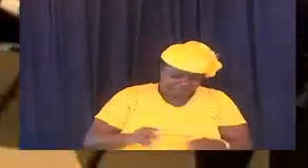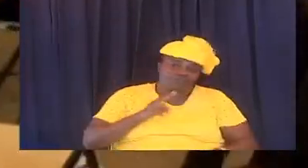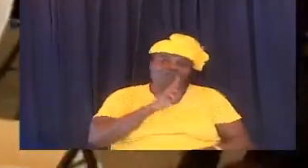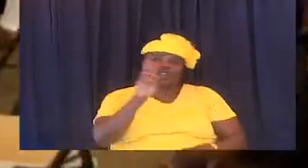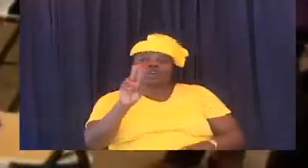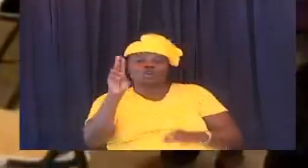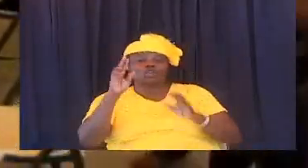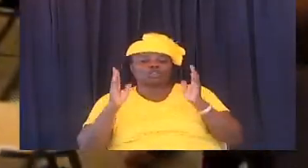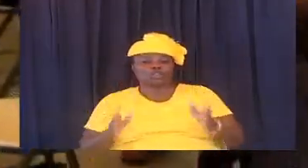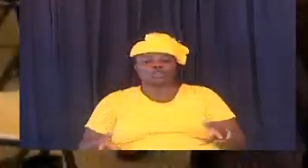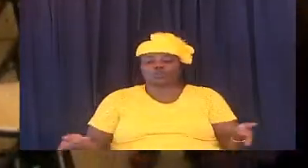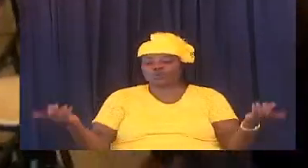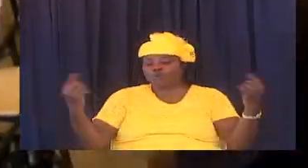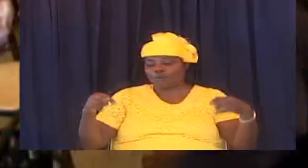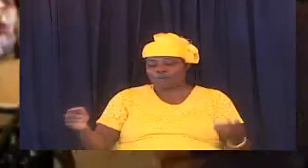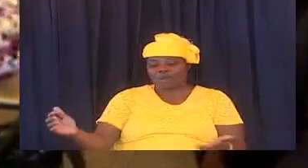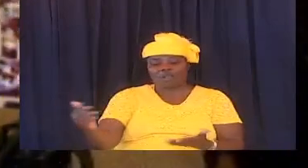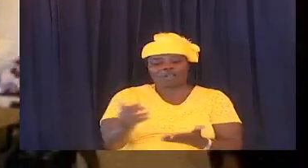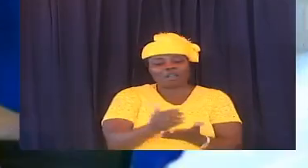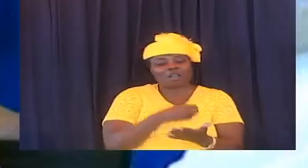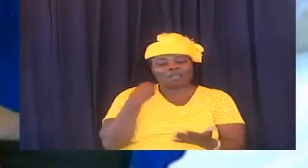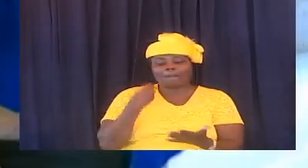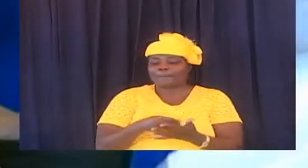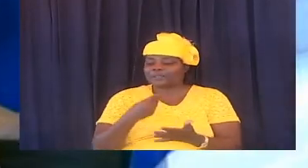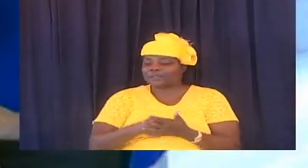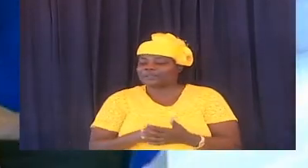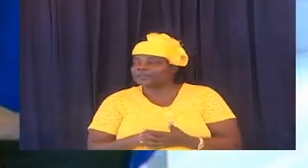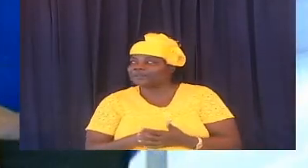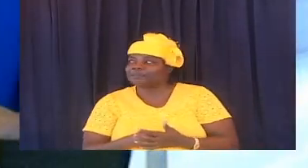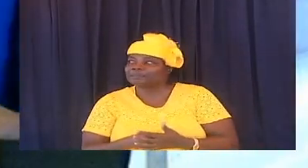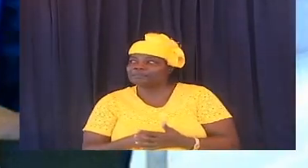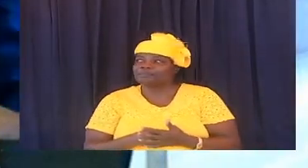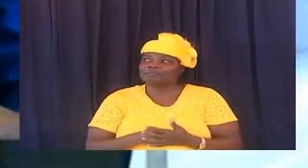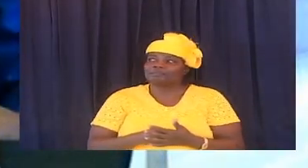ushers to come at this time. Ask you to